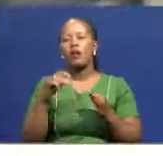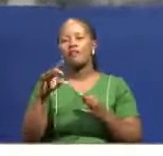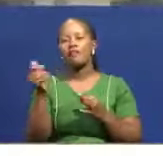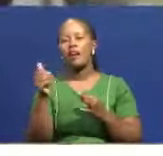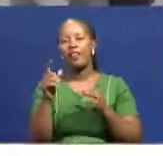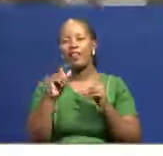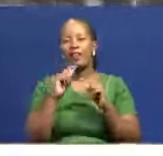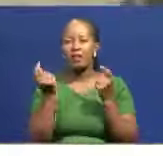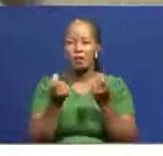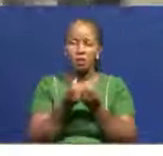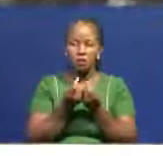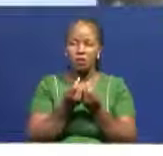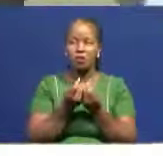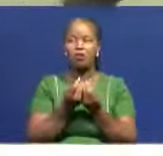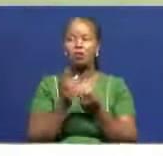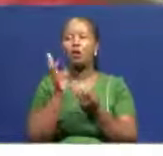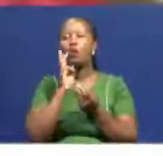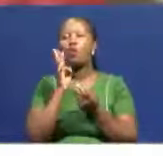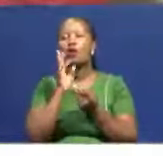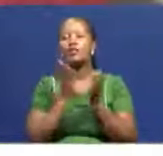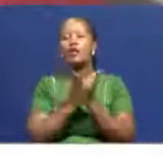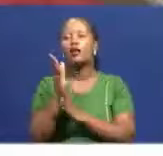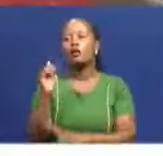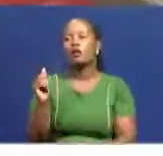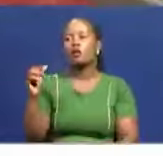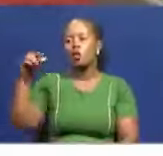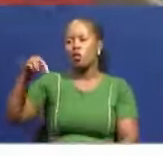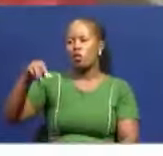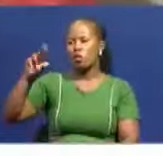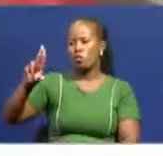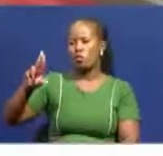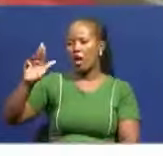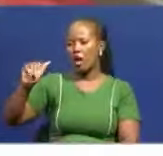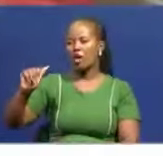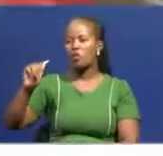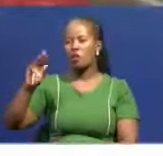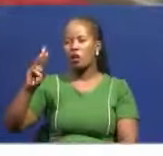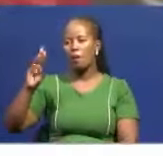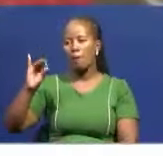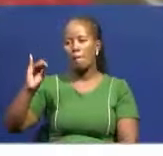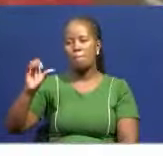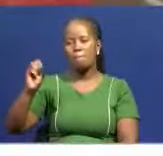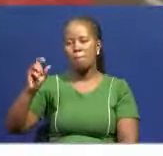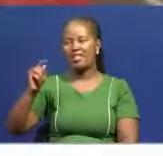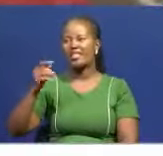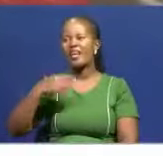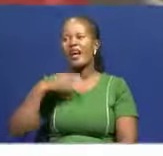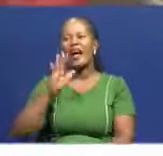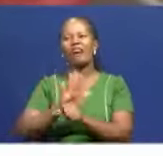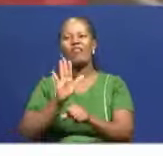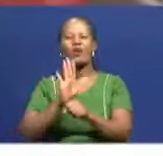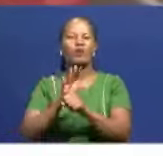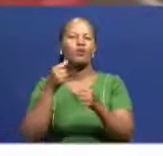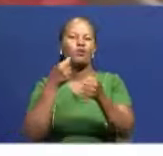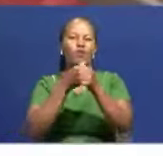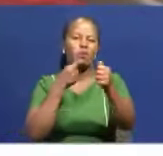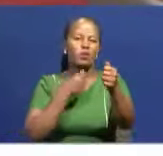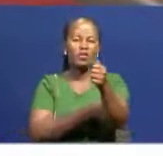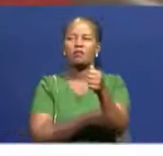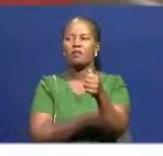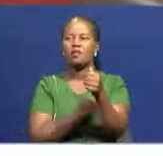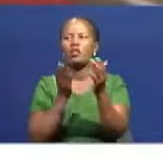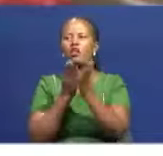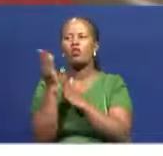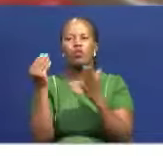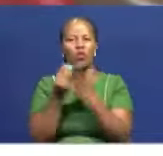companies, Water, through Aquamist. Mm-hmm. You know, so there's actually a lot of sponsorship that has come in. It's not been in cash, but